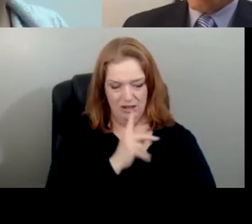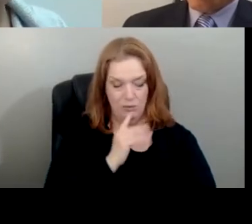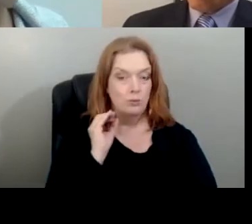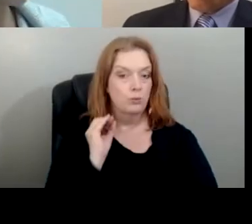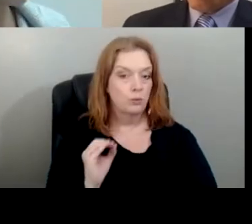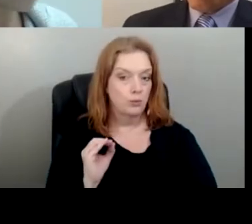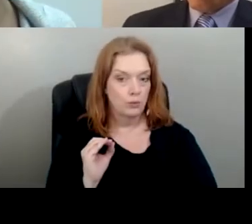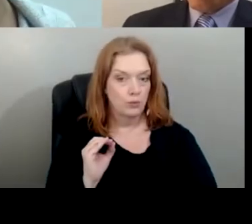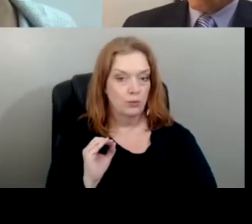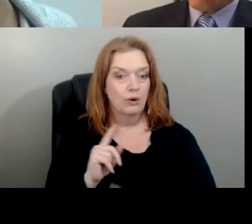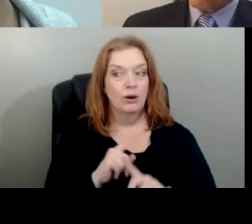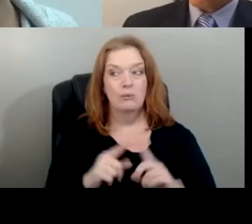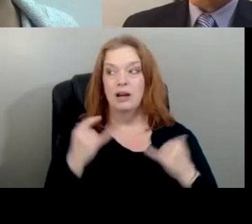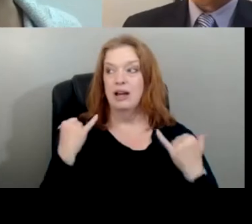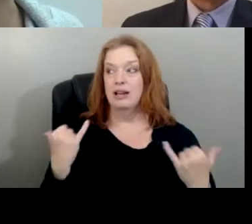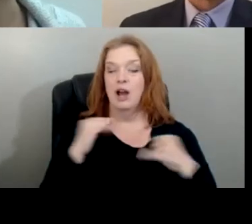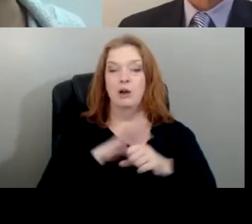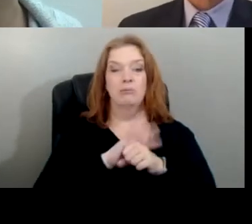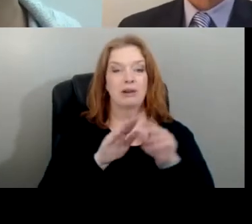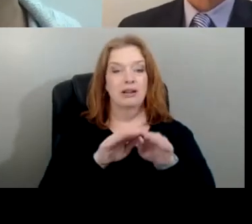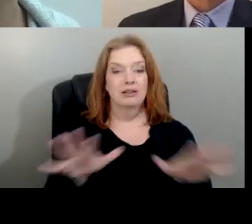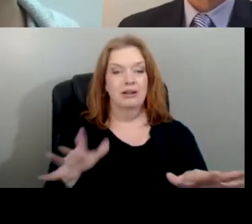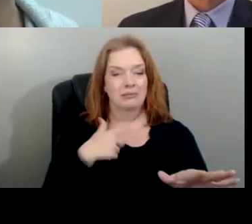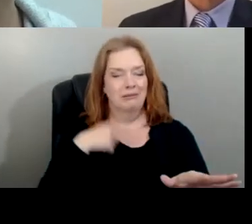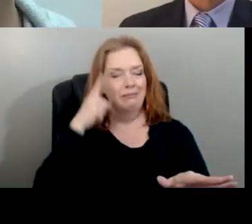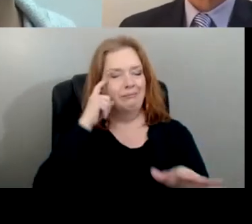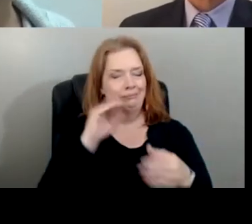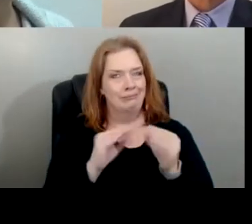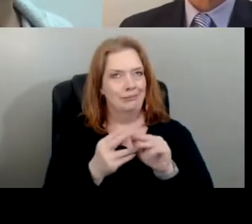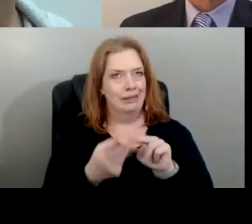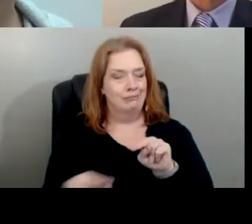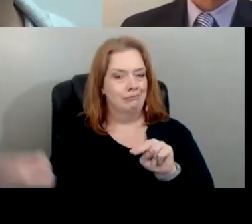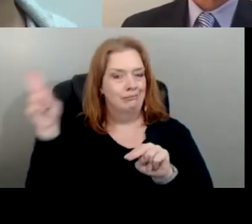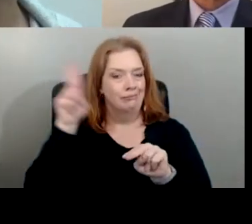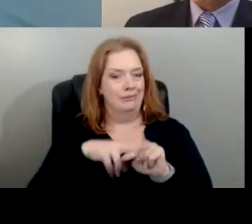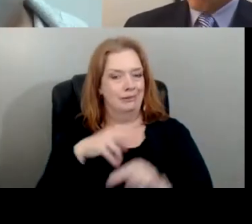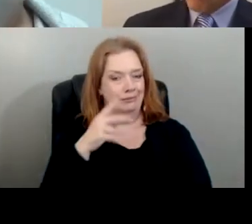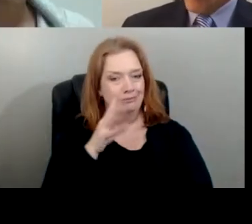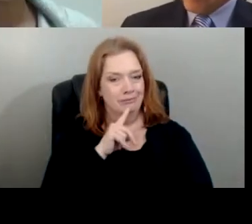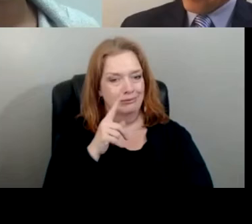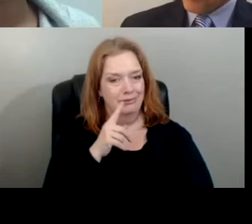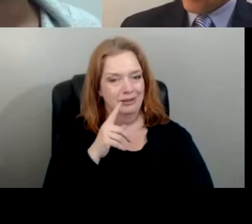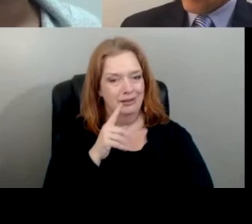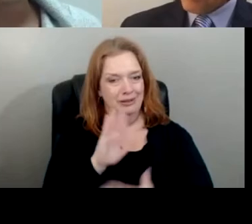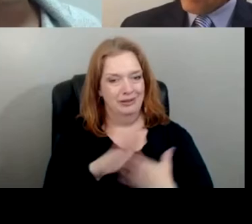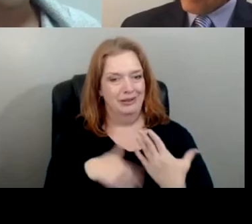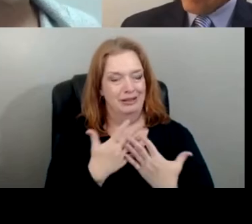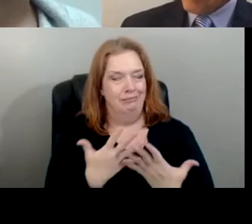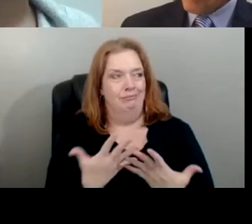However, with this pandemic, I'm sure that's probably increased significantly. Yeah, it's the books now because everybody's at home.